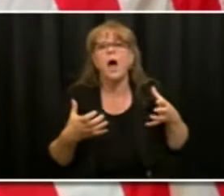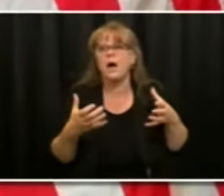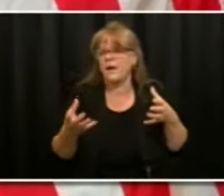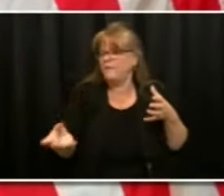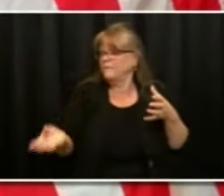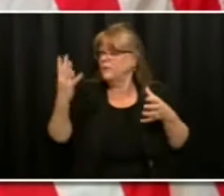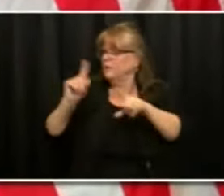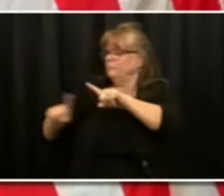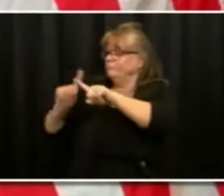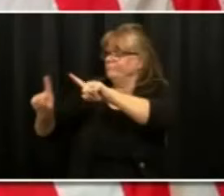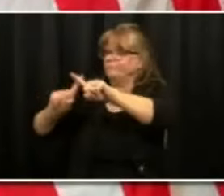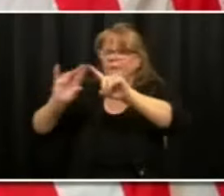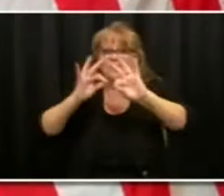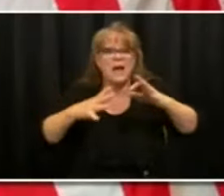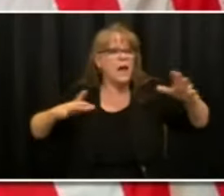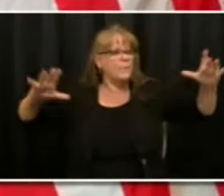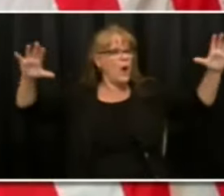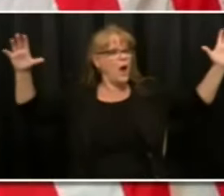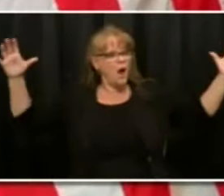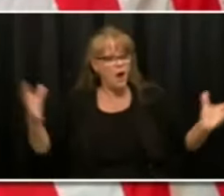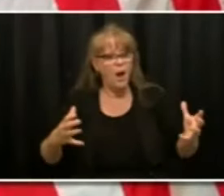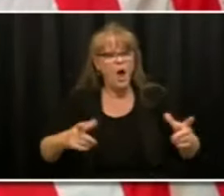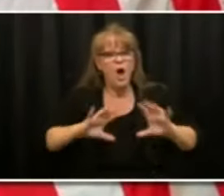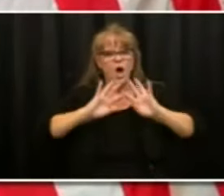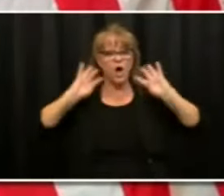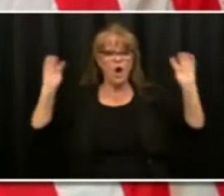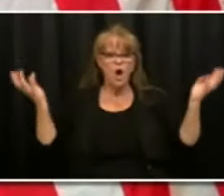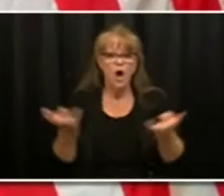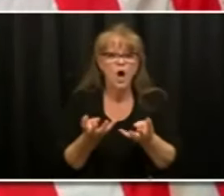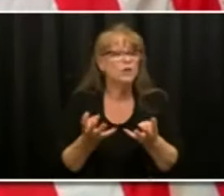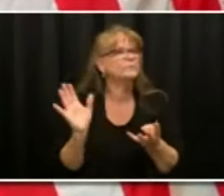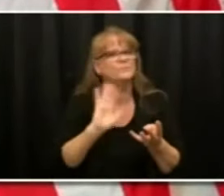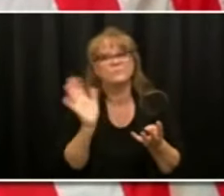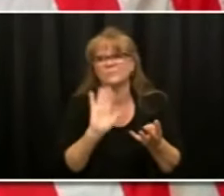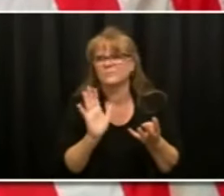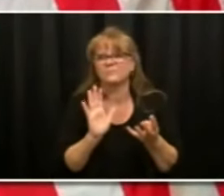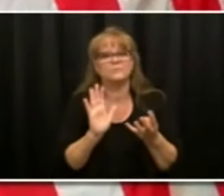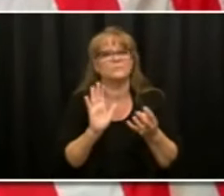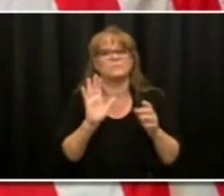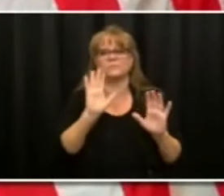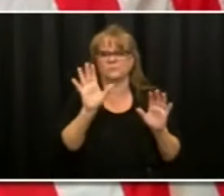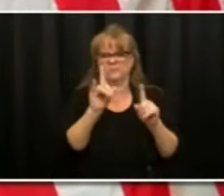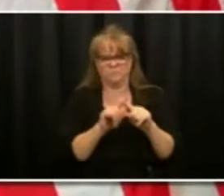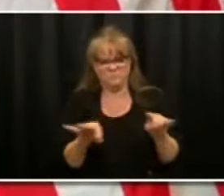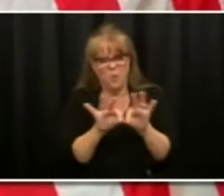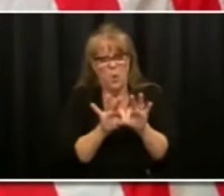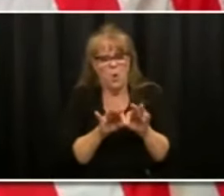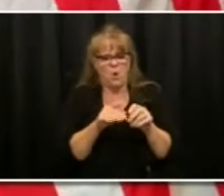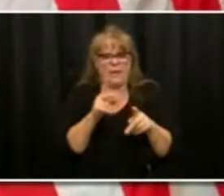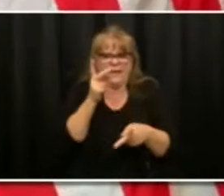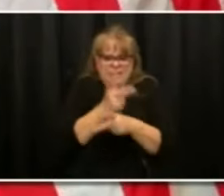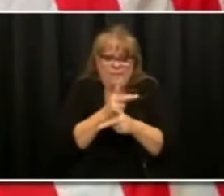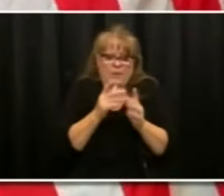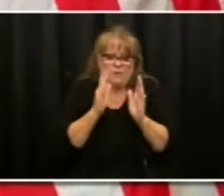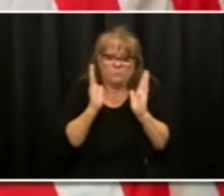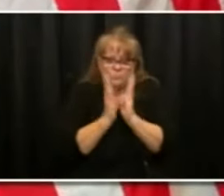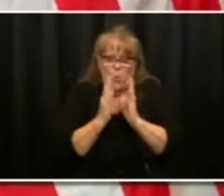your own household for the next week or 2 while it's the most dangerous. But if you need to socialize, one other household,